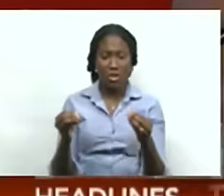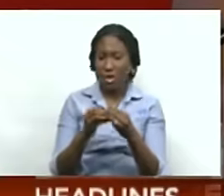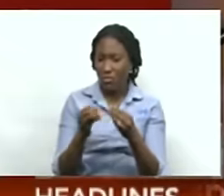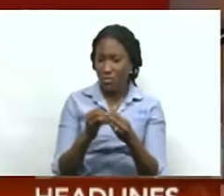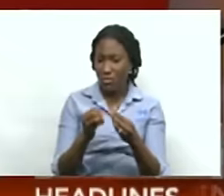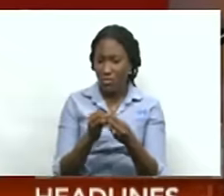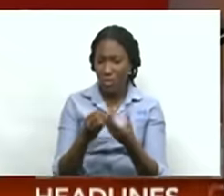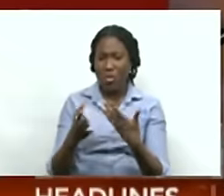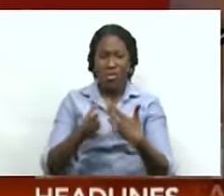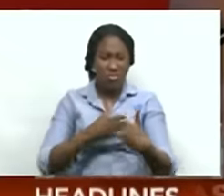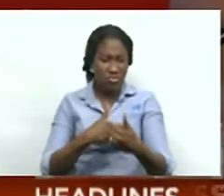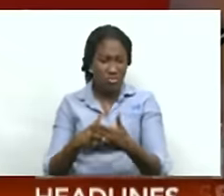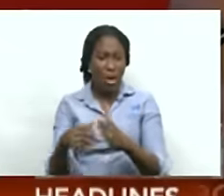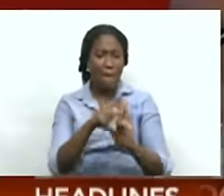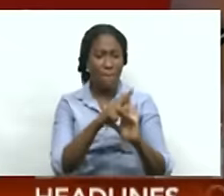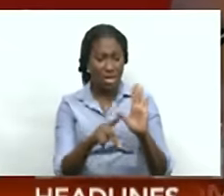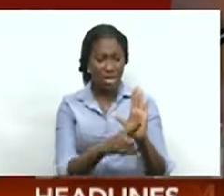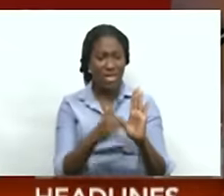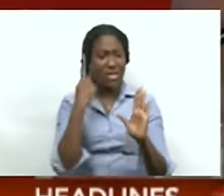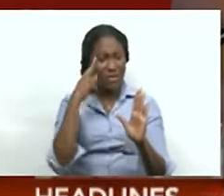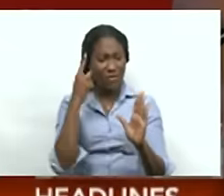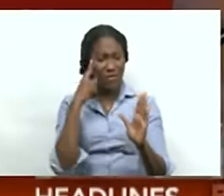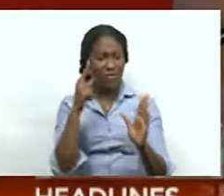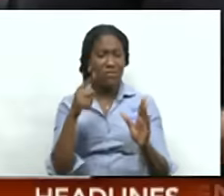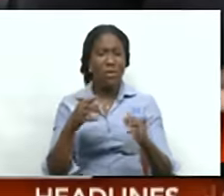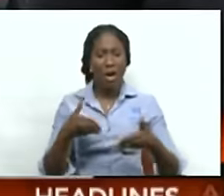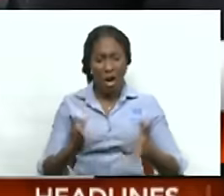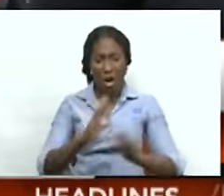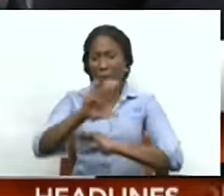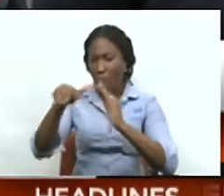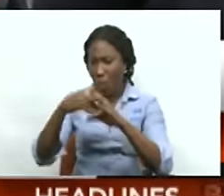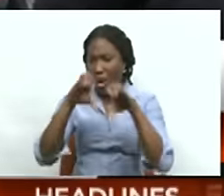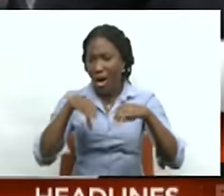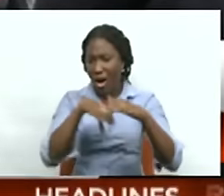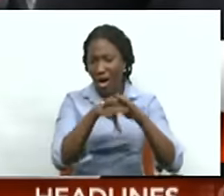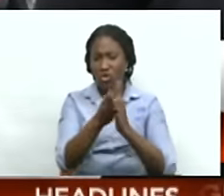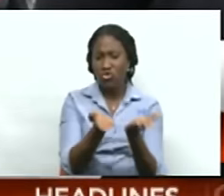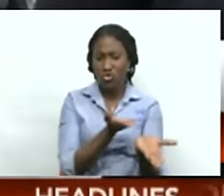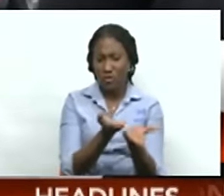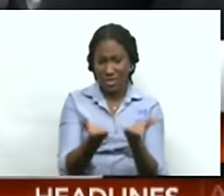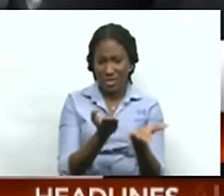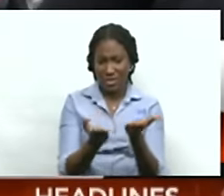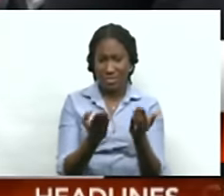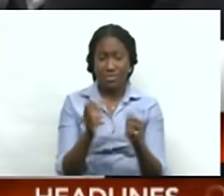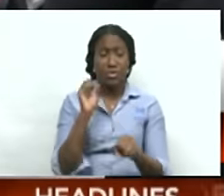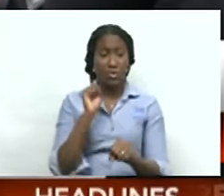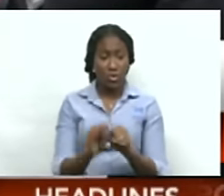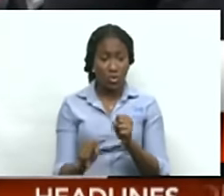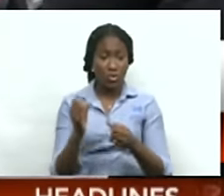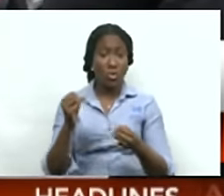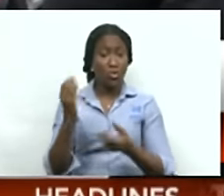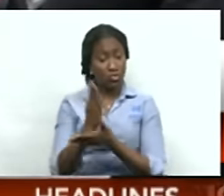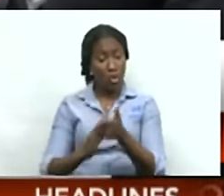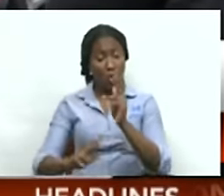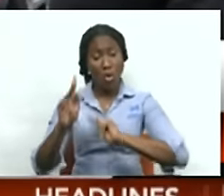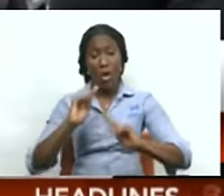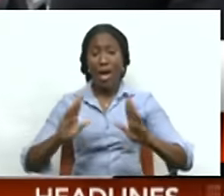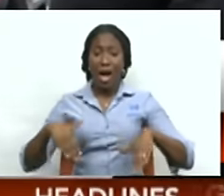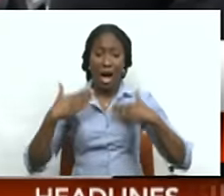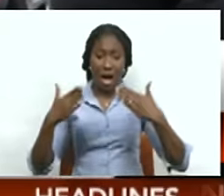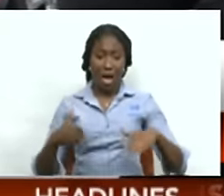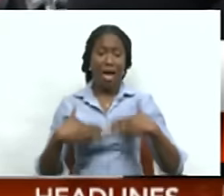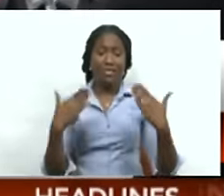accommodate the provision of services. Now, the news of this new policy comes as music to the ears of persons wanting to visit government buildings such as